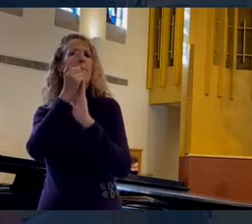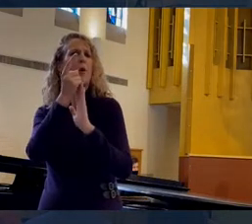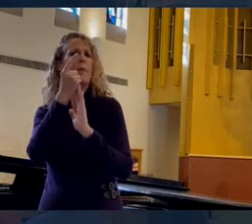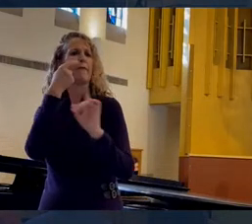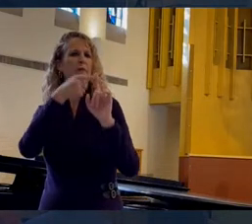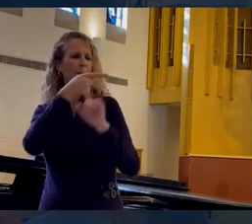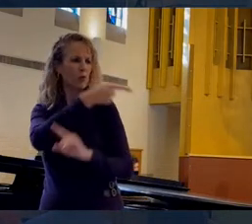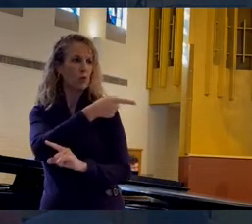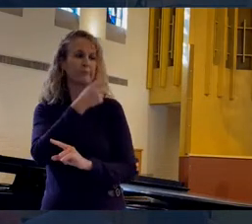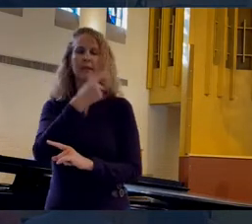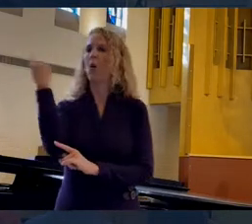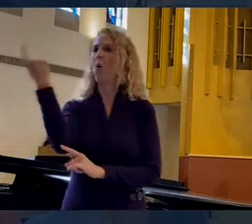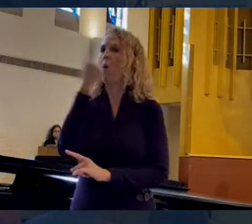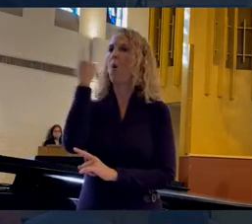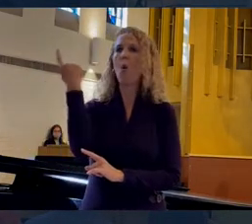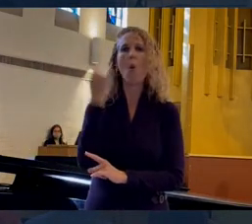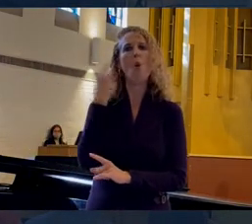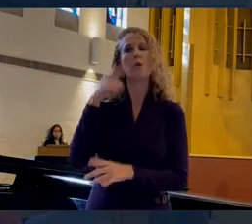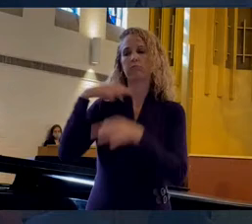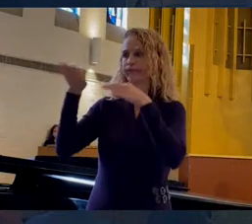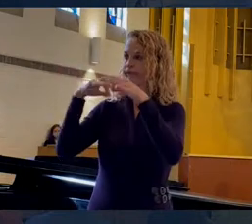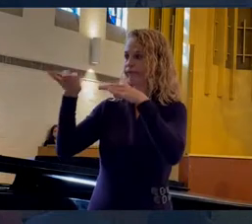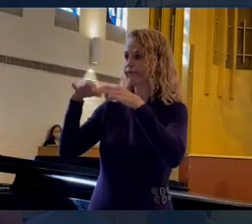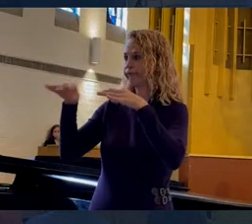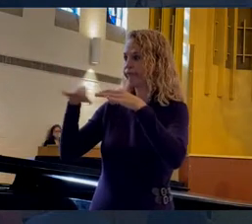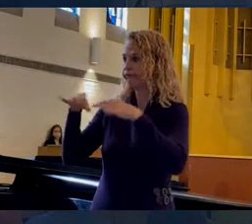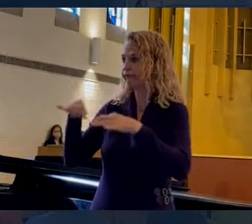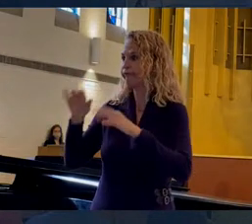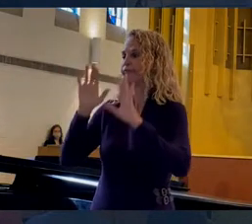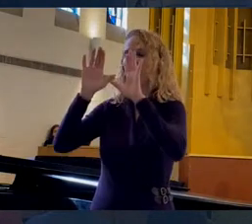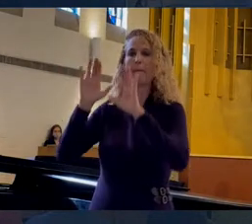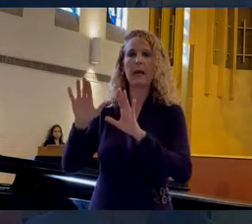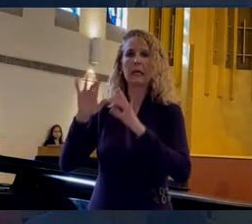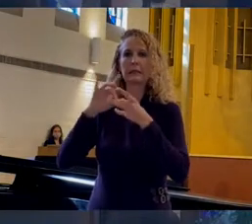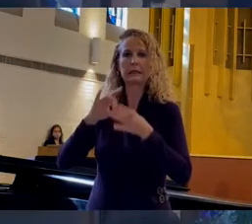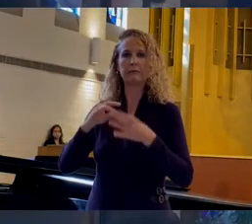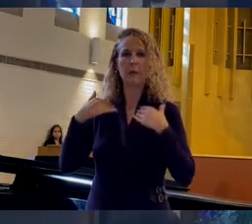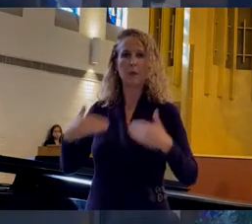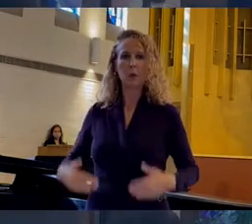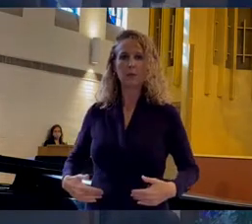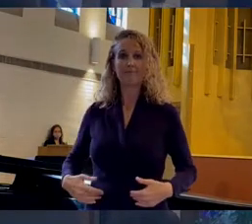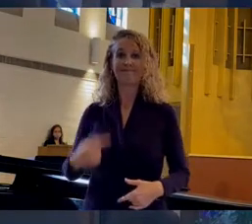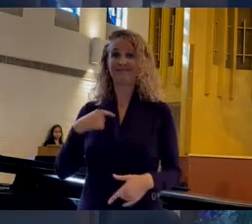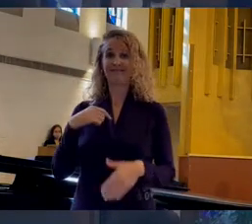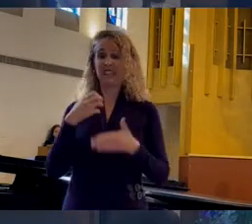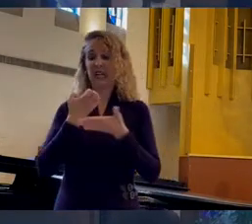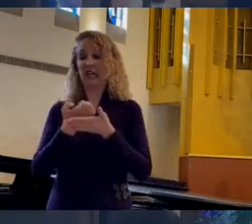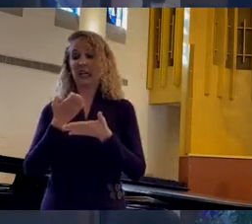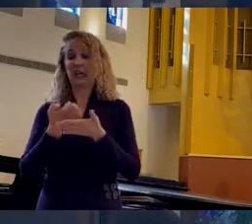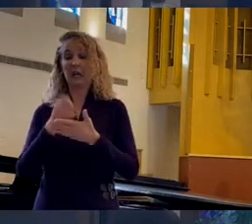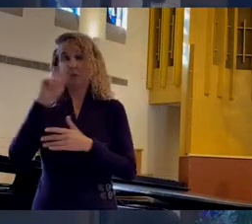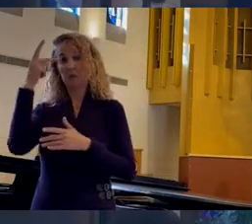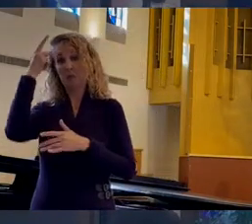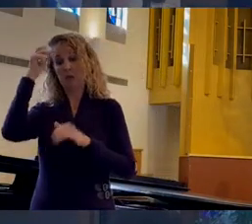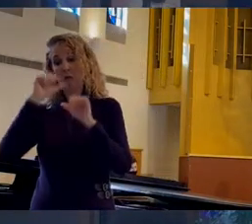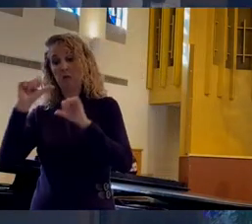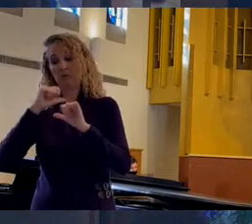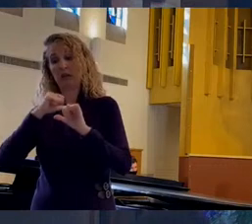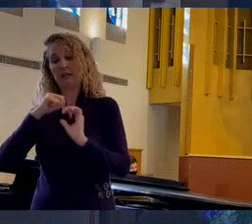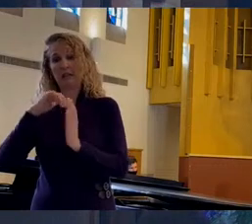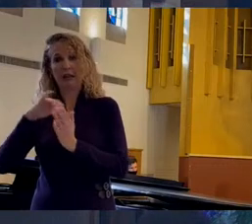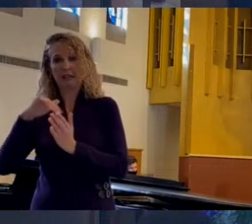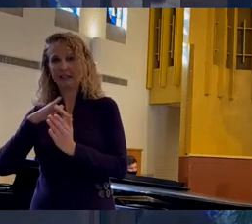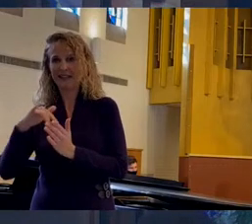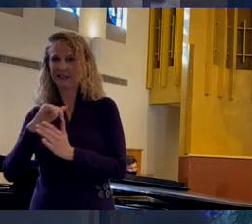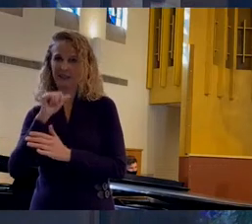Rich tonight? Because he would always tell us something really amazing about the human body. I studied economics and political science. Political theory